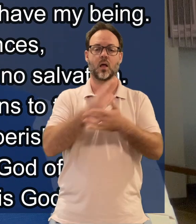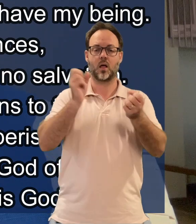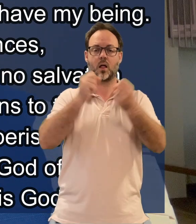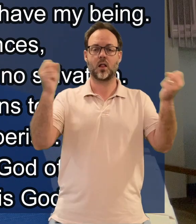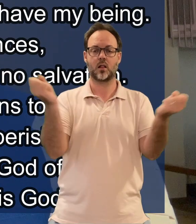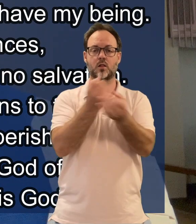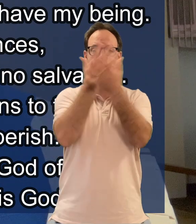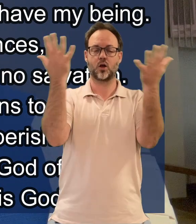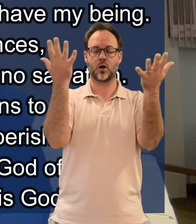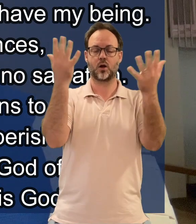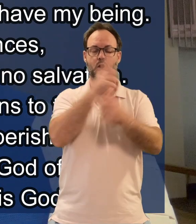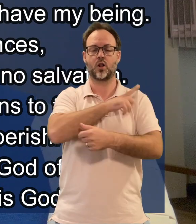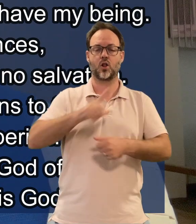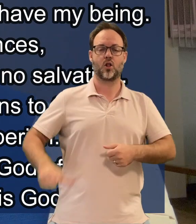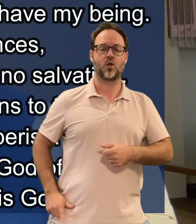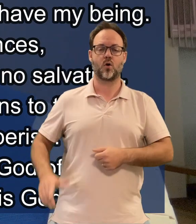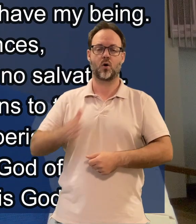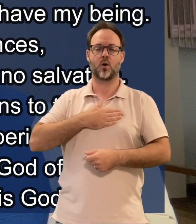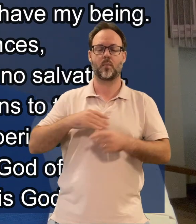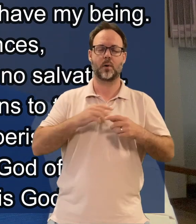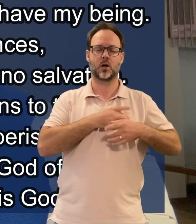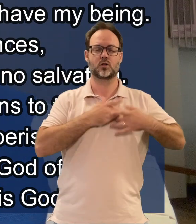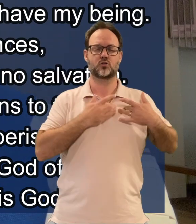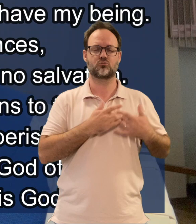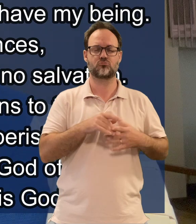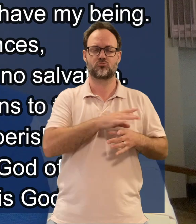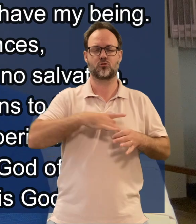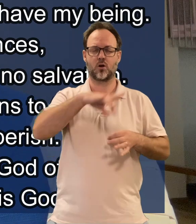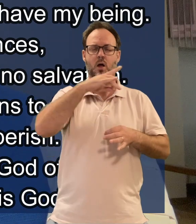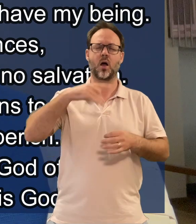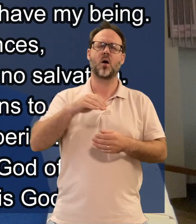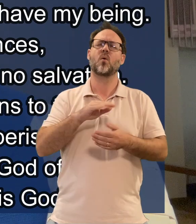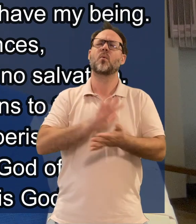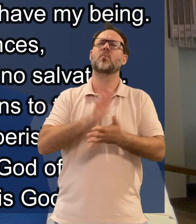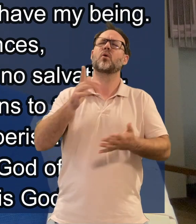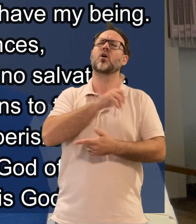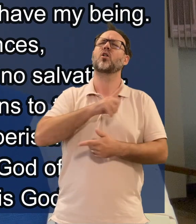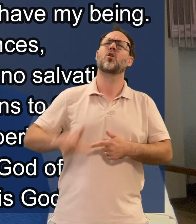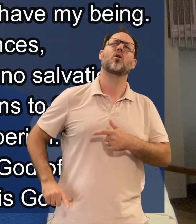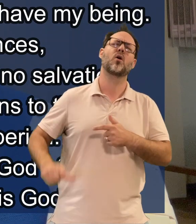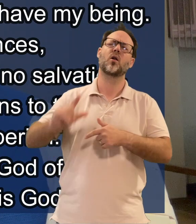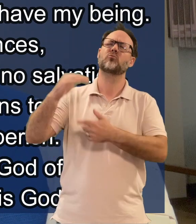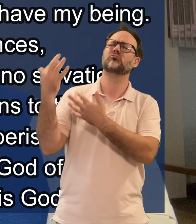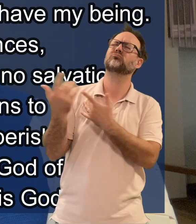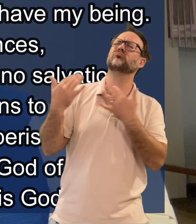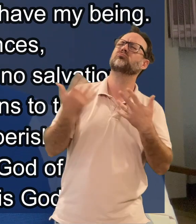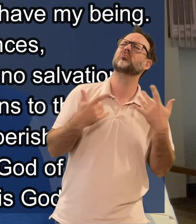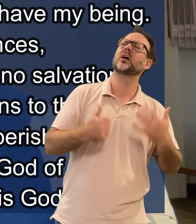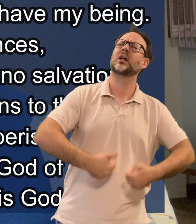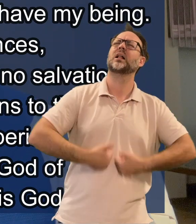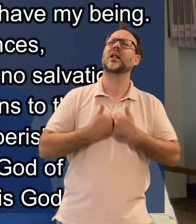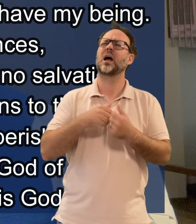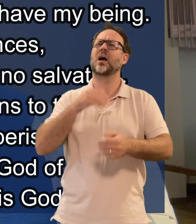Alleluia. Praise the Lord, O my soul. I will praise the Lord as long as I live. I will sing praise